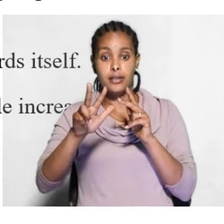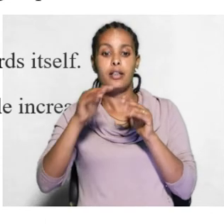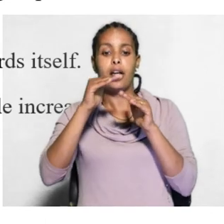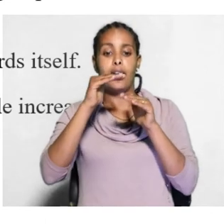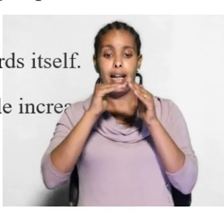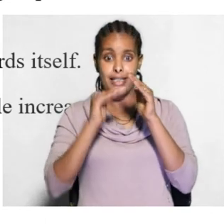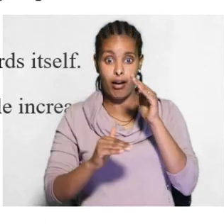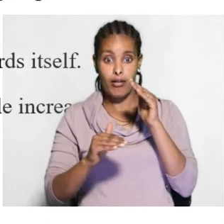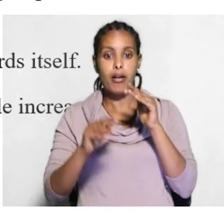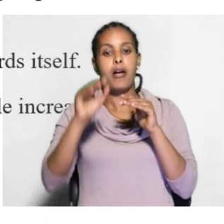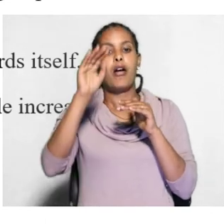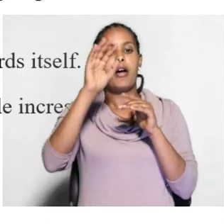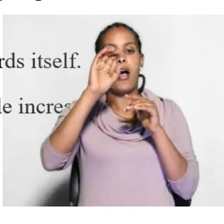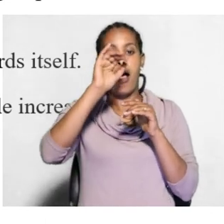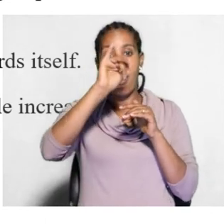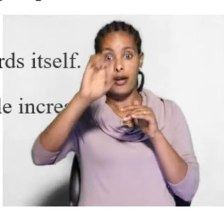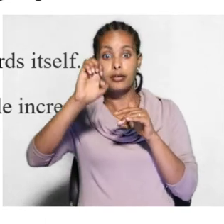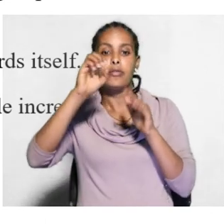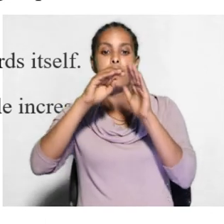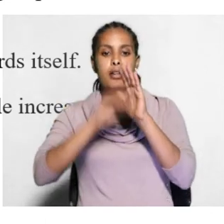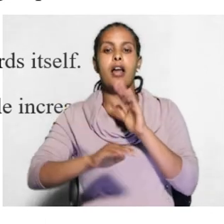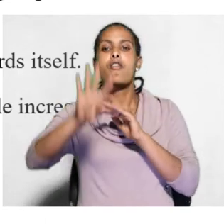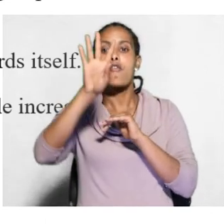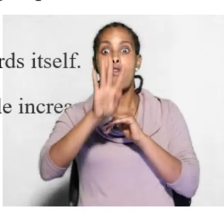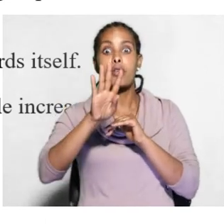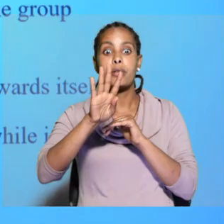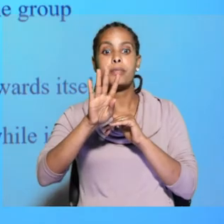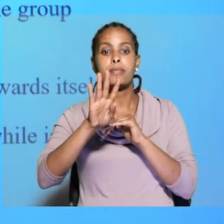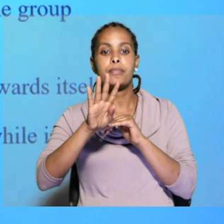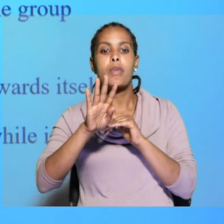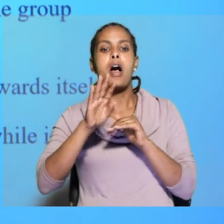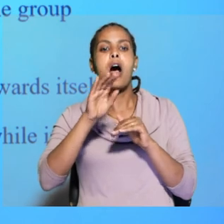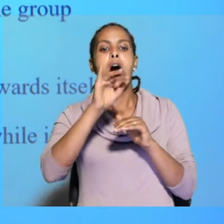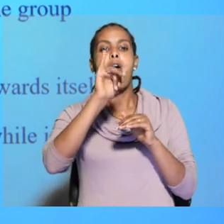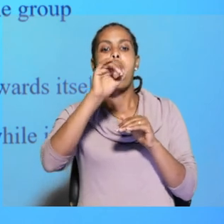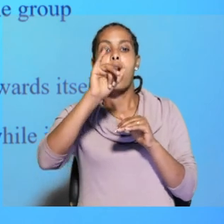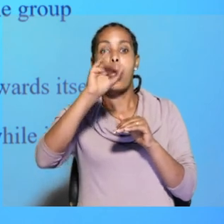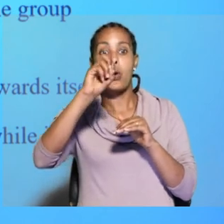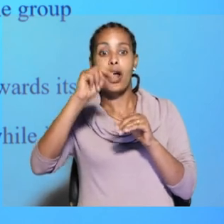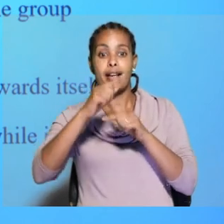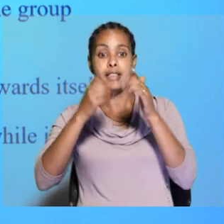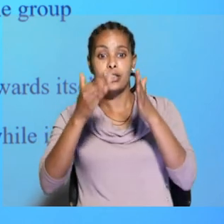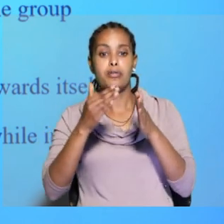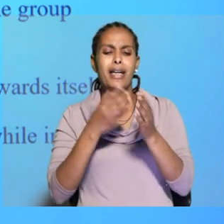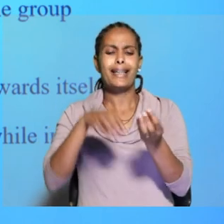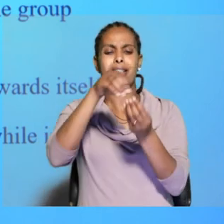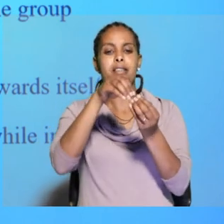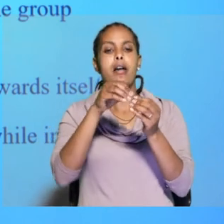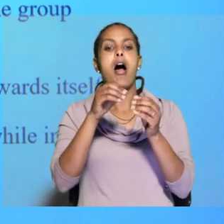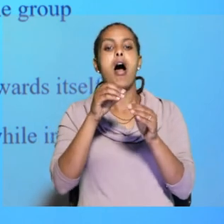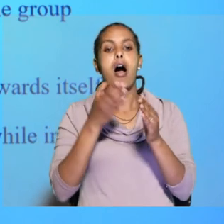electron less than the fourth ionization energy. Ionization energy increases across a